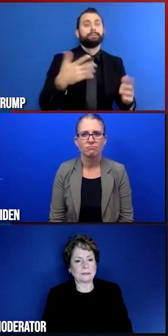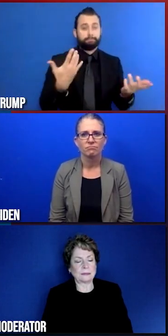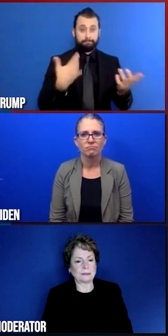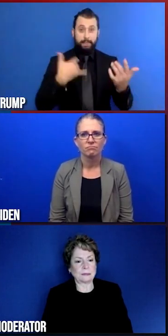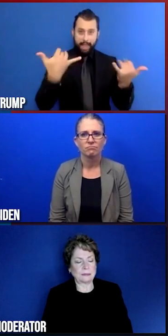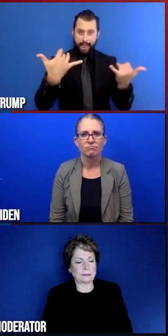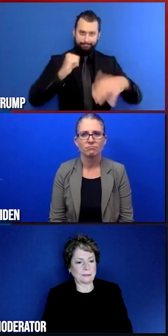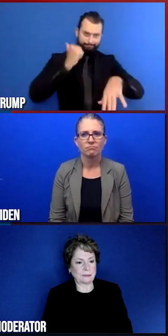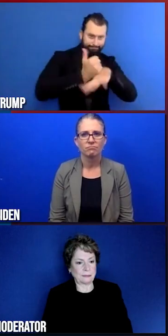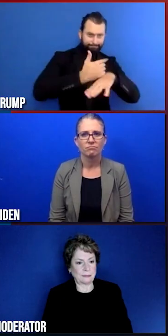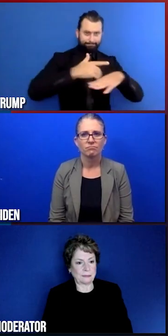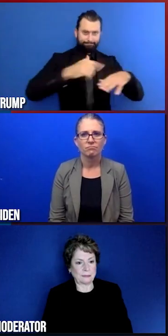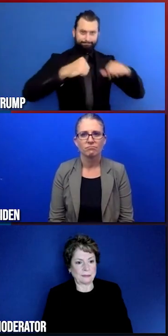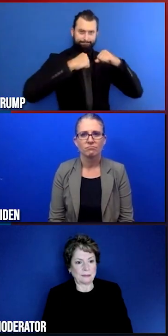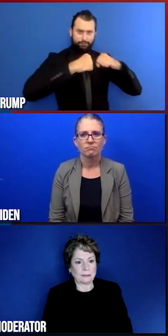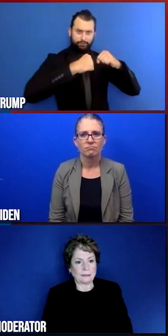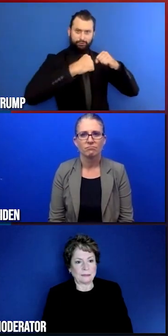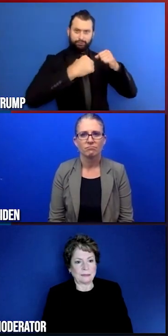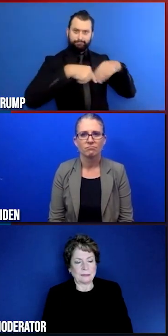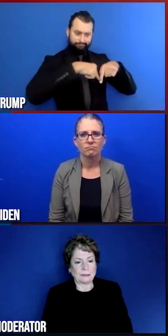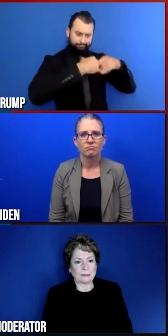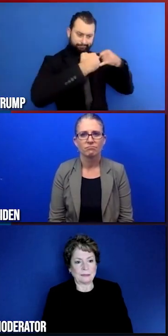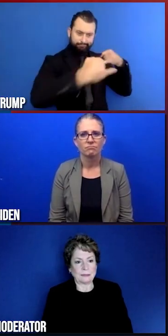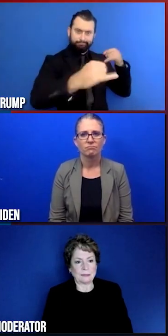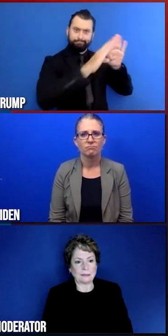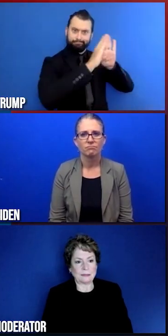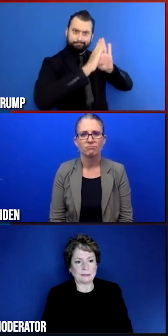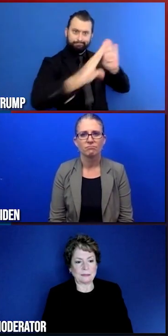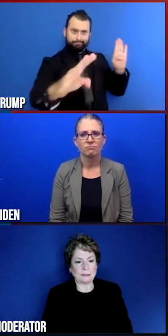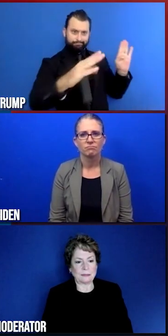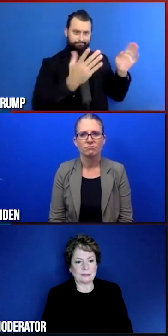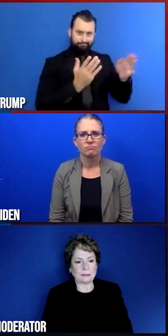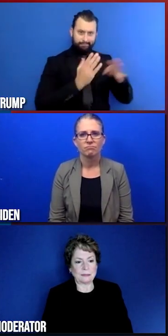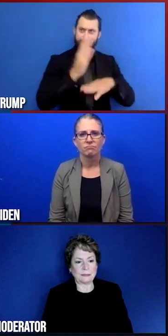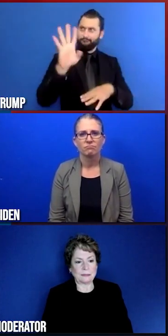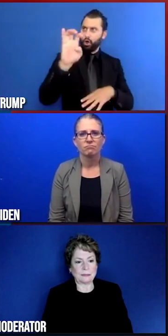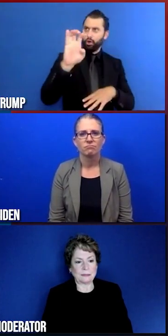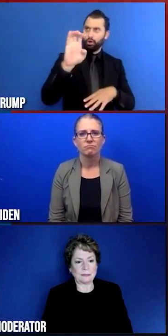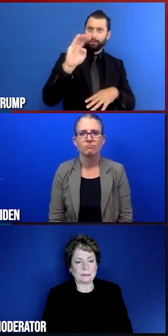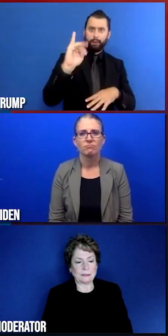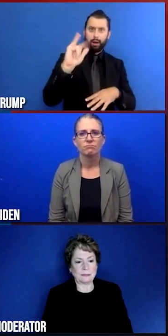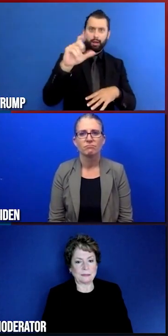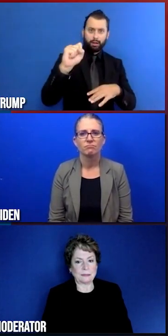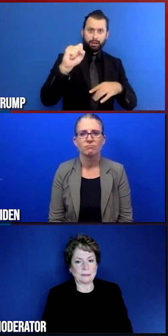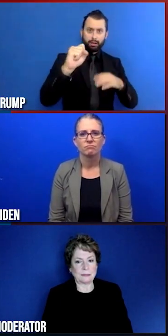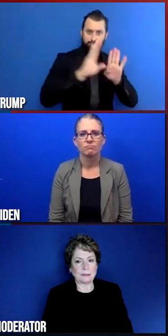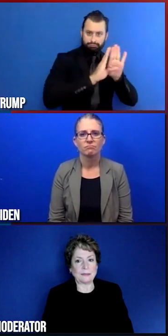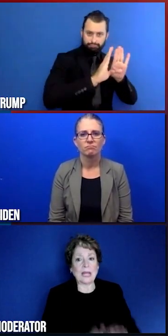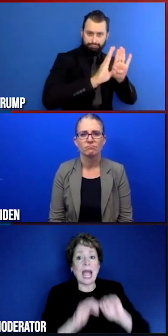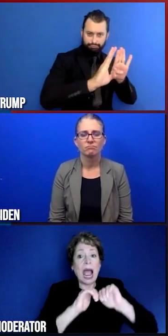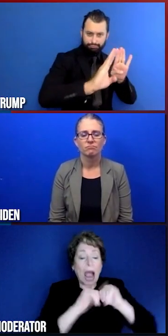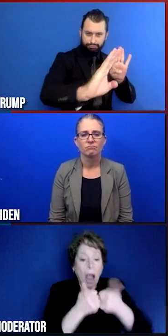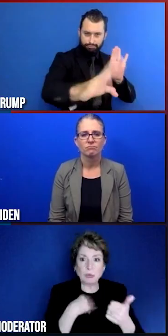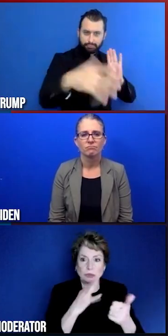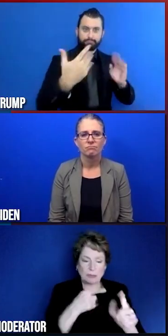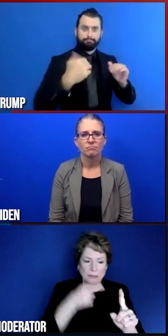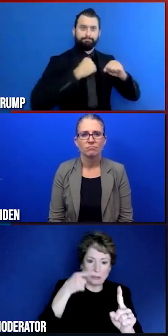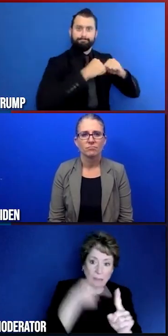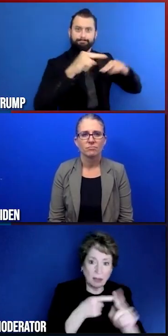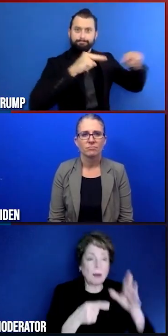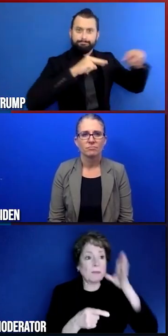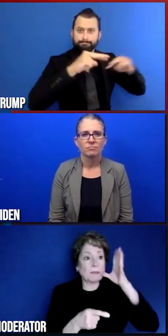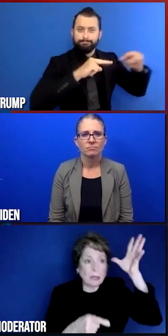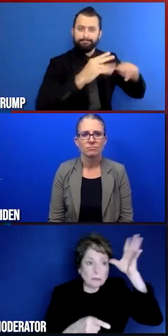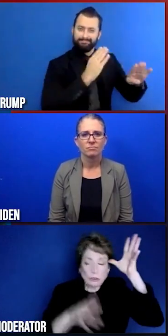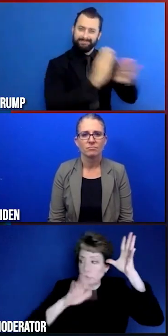numbers, and we let people in, but they have to come in legally, and they come in through But merit. how will you reunite these kids with their Let families, me just tell you, Mr. they President? built cages. You know, they